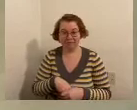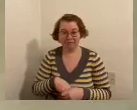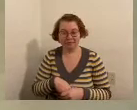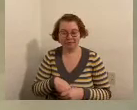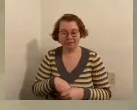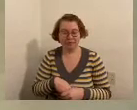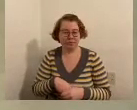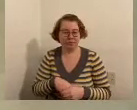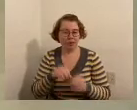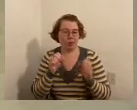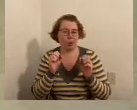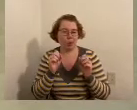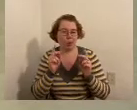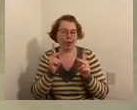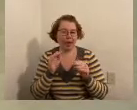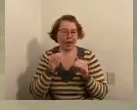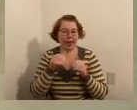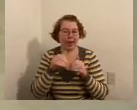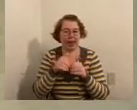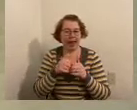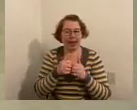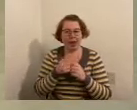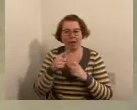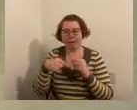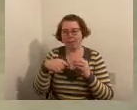How about